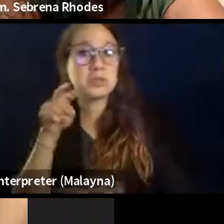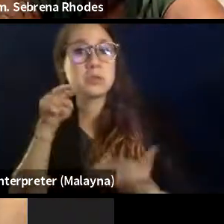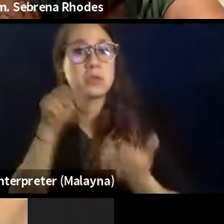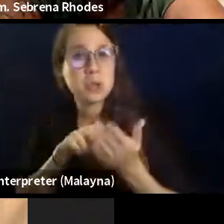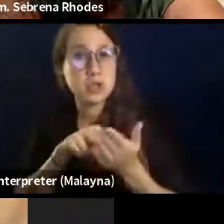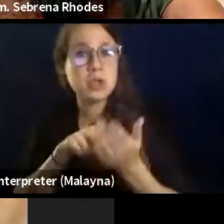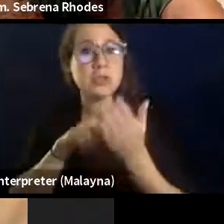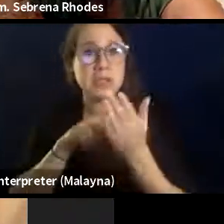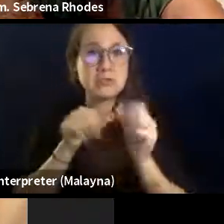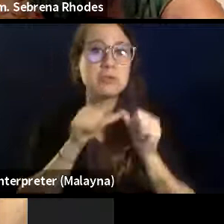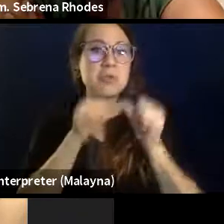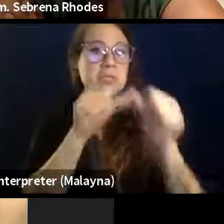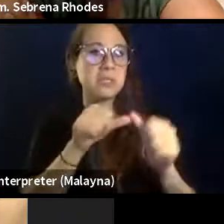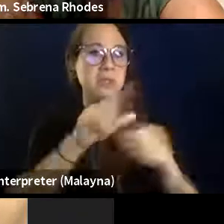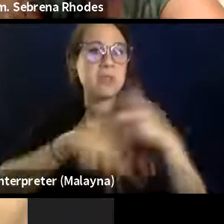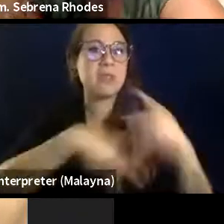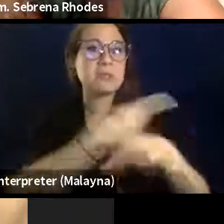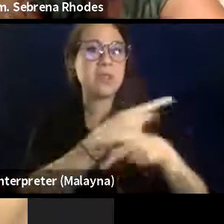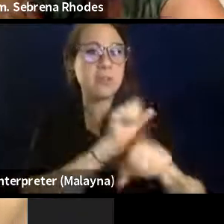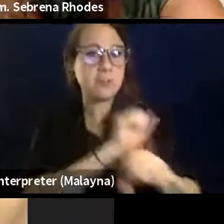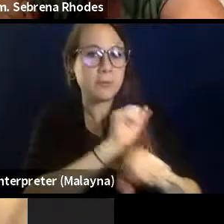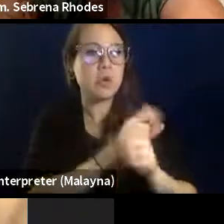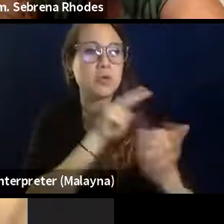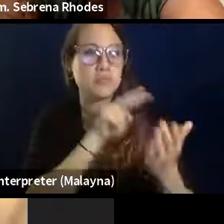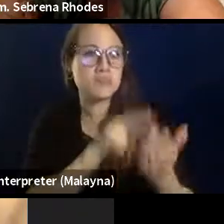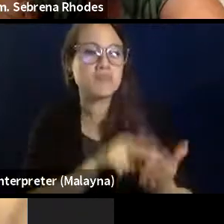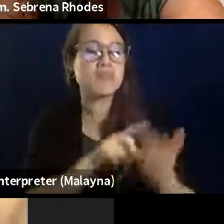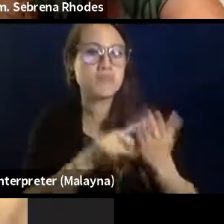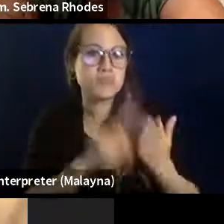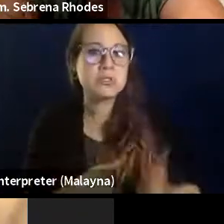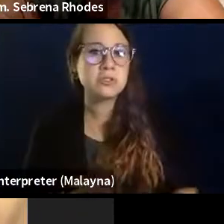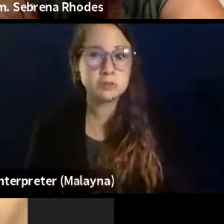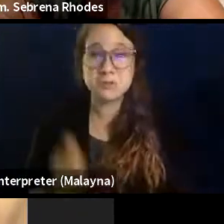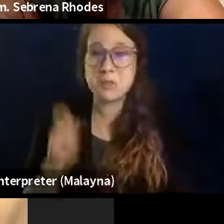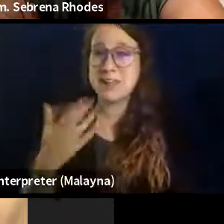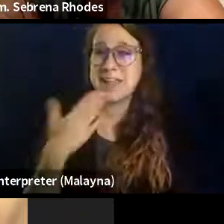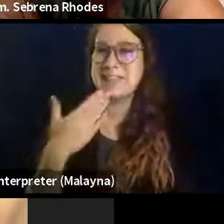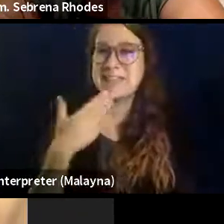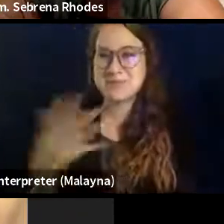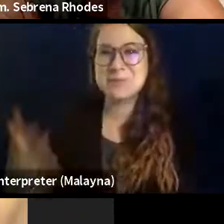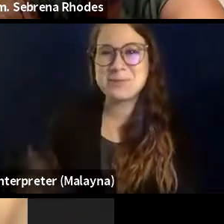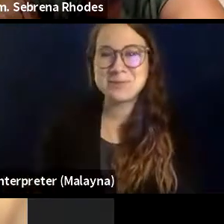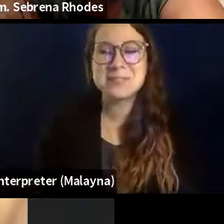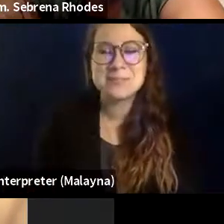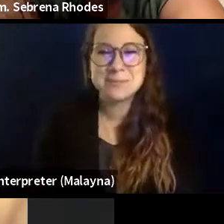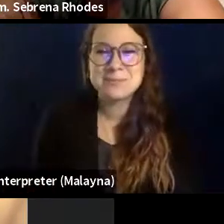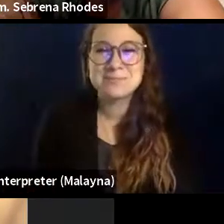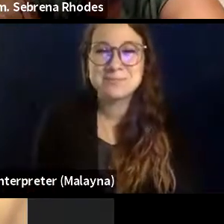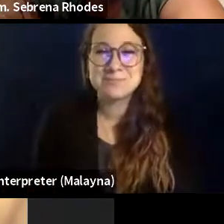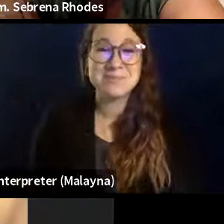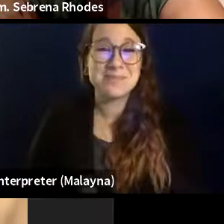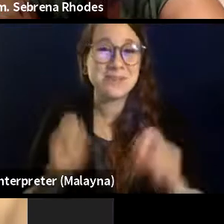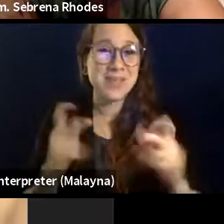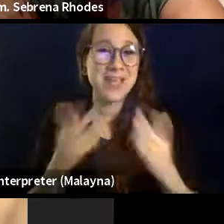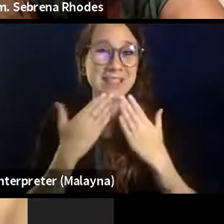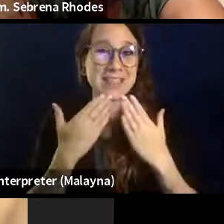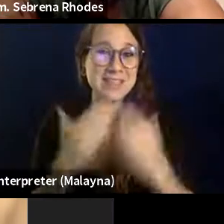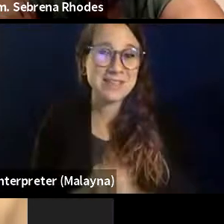you continue to do that type of work. Okay, thank you so much. All right, thank